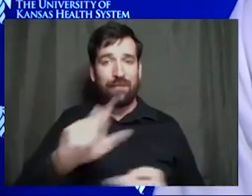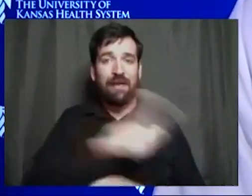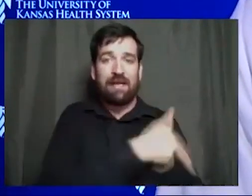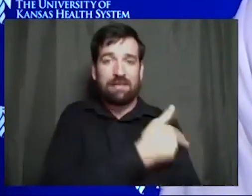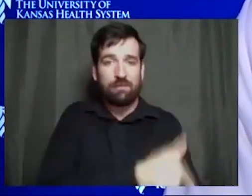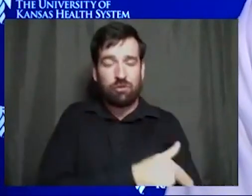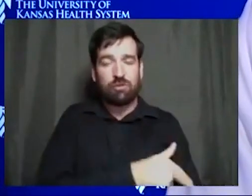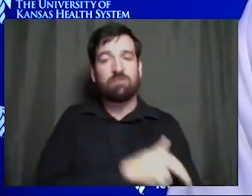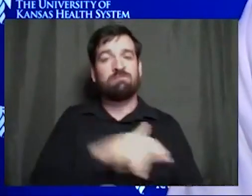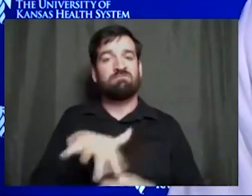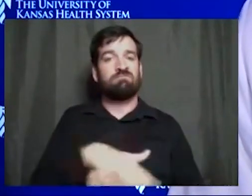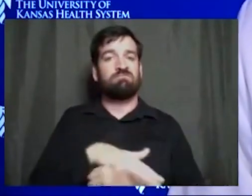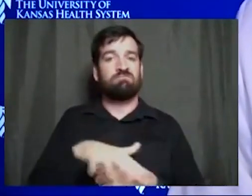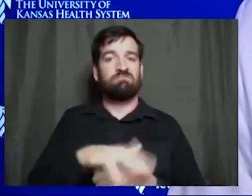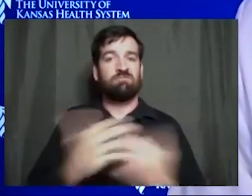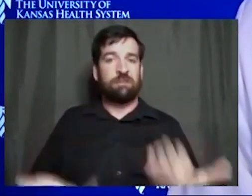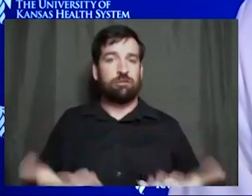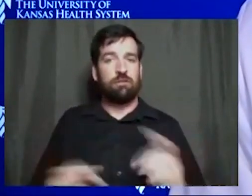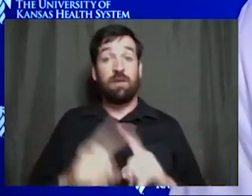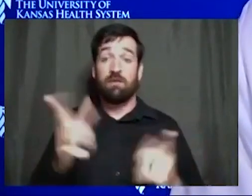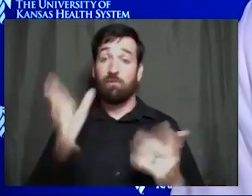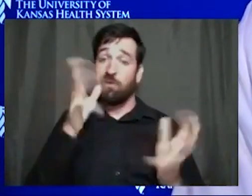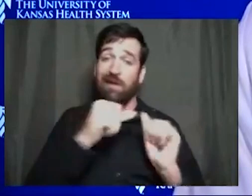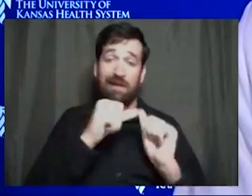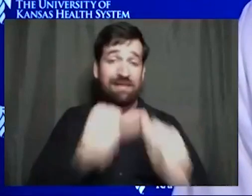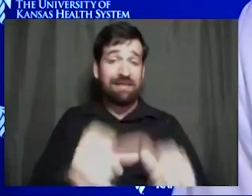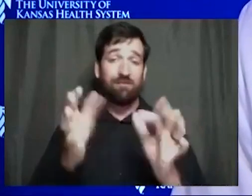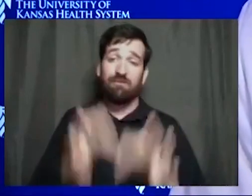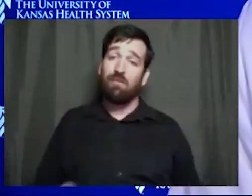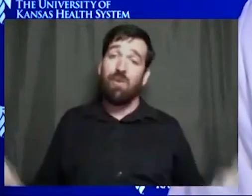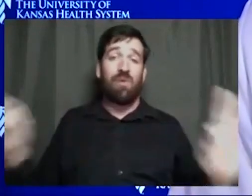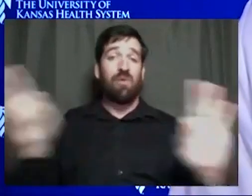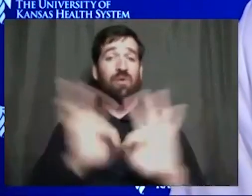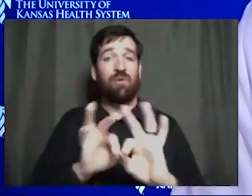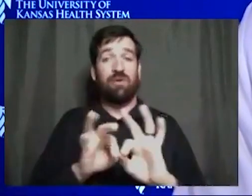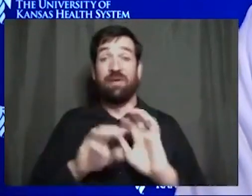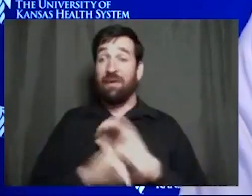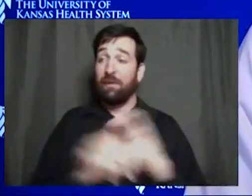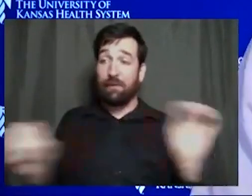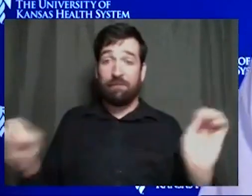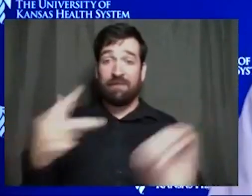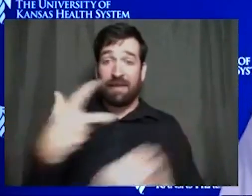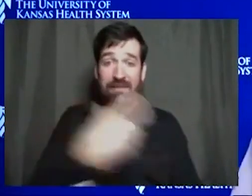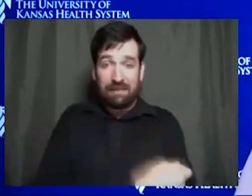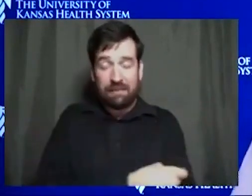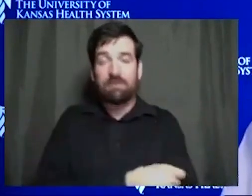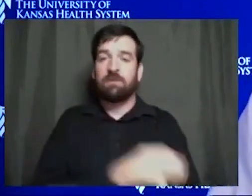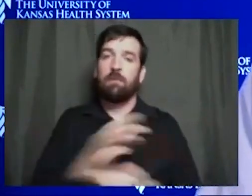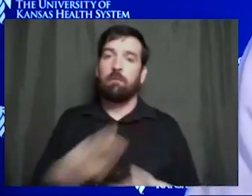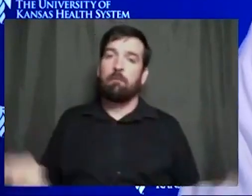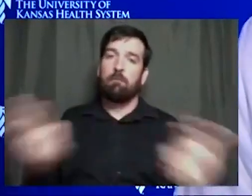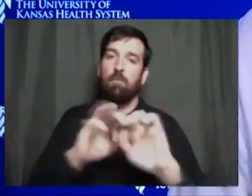area. But it will continue to be important to get those unvaccinated populations vaccinated to help with that.